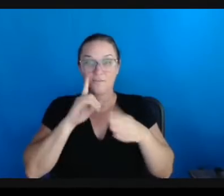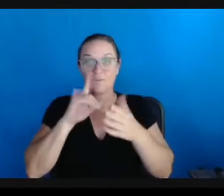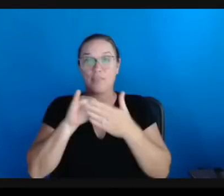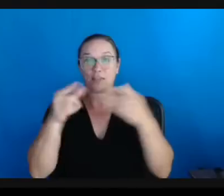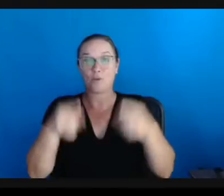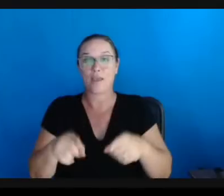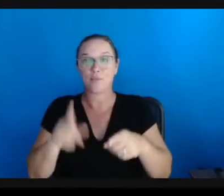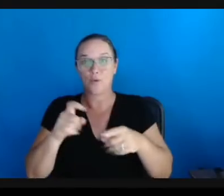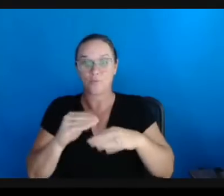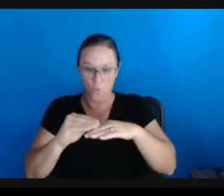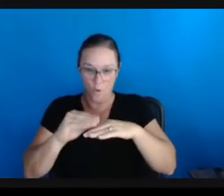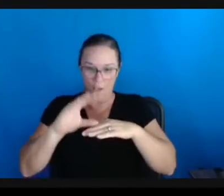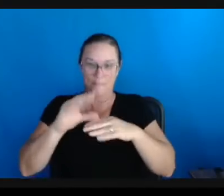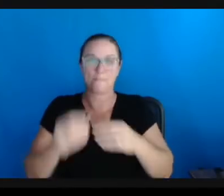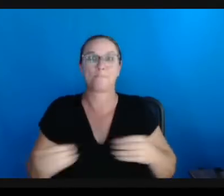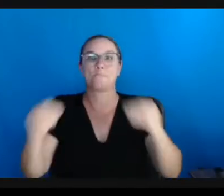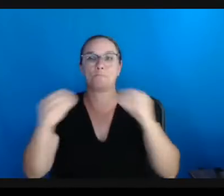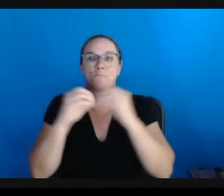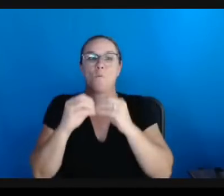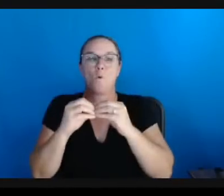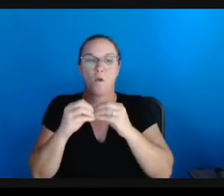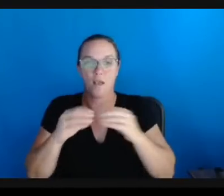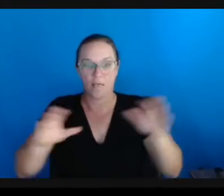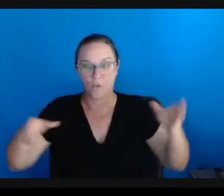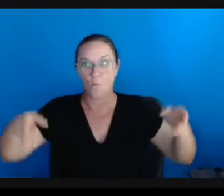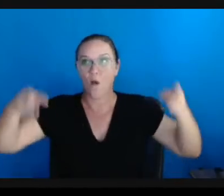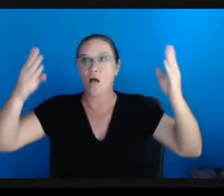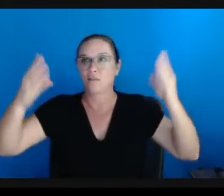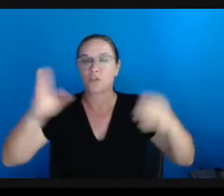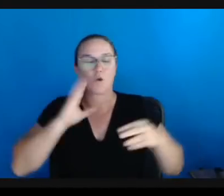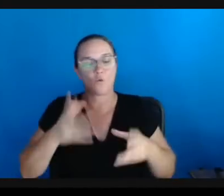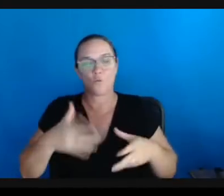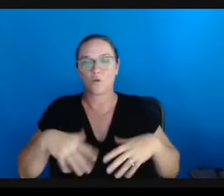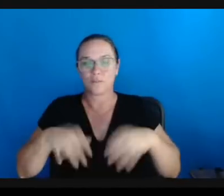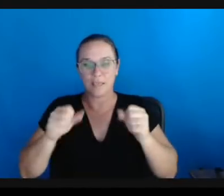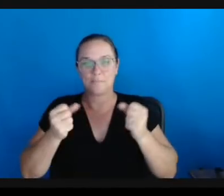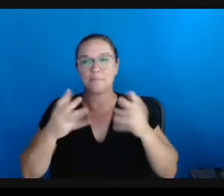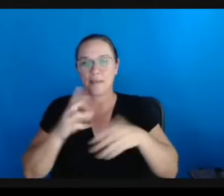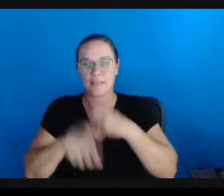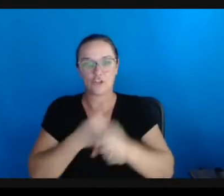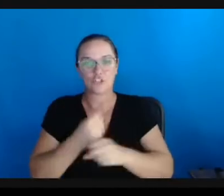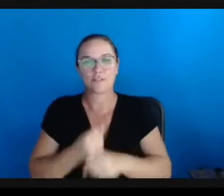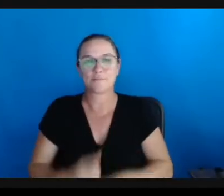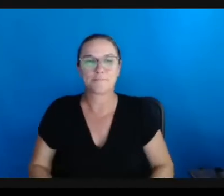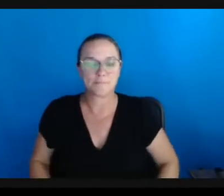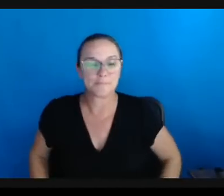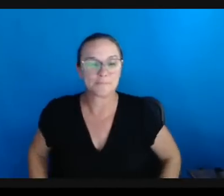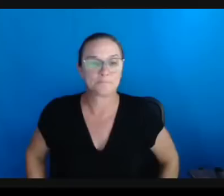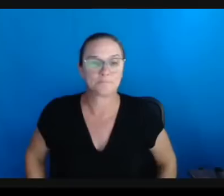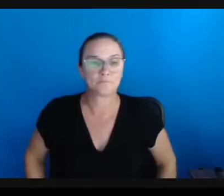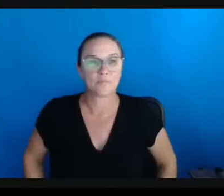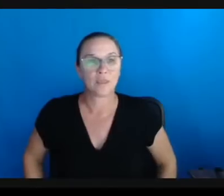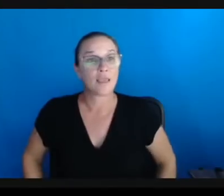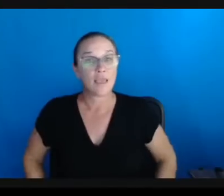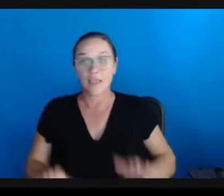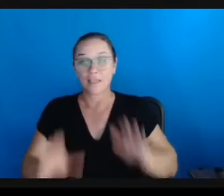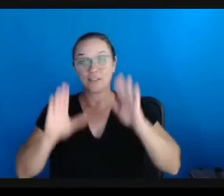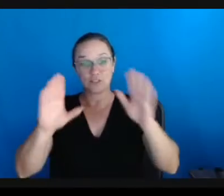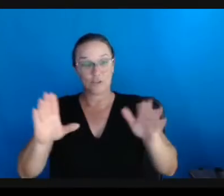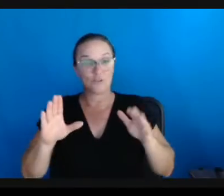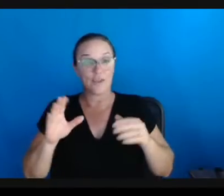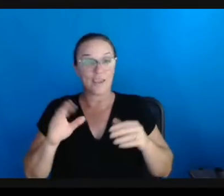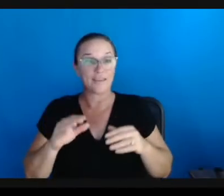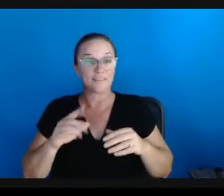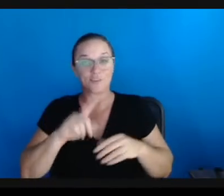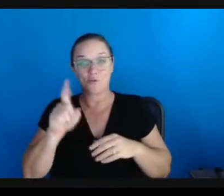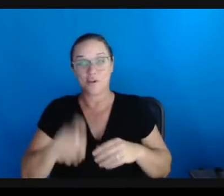even more than that and spill over the outer caldera walls, and that would take years of some number. So it's a great question, Norm. I calculate it from time to